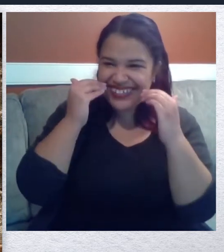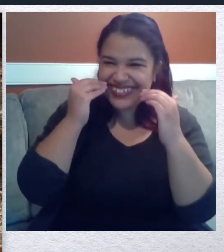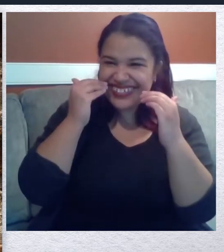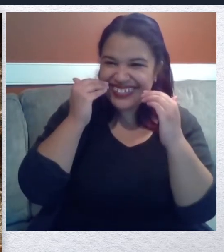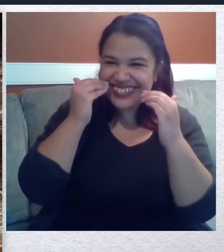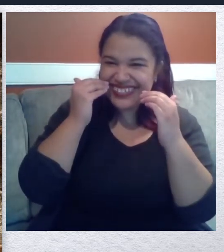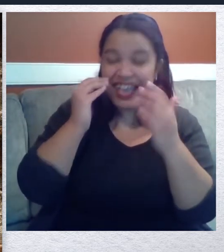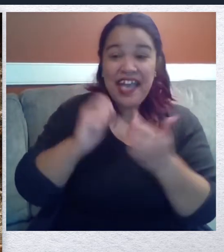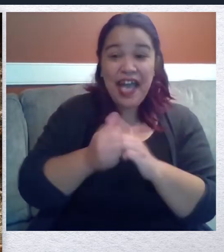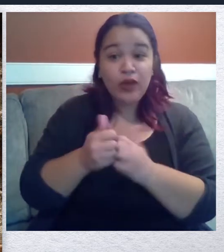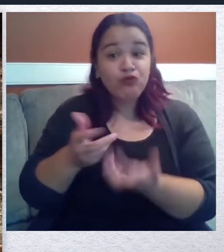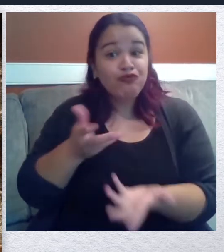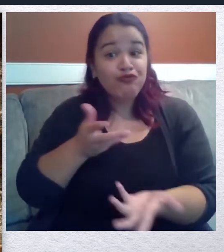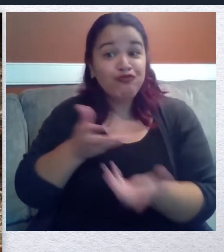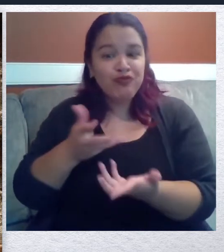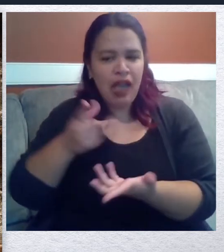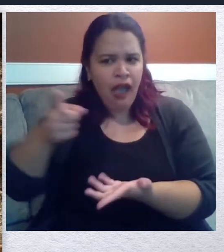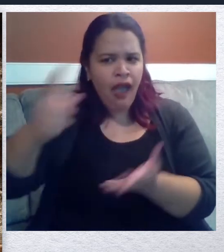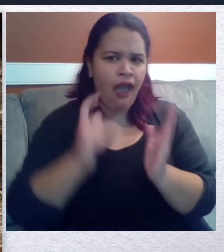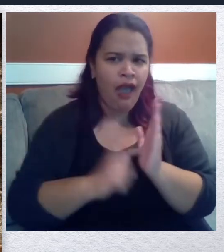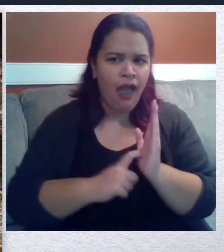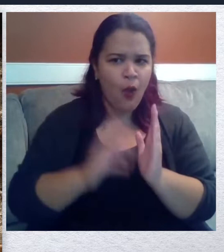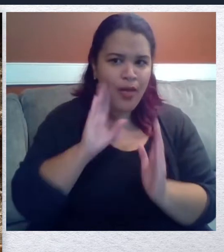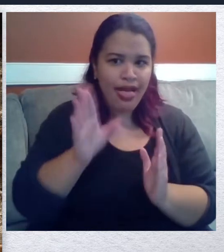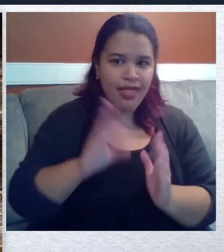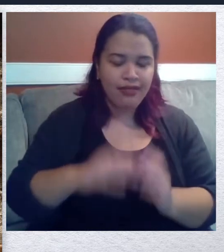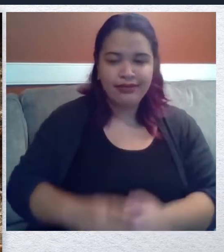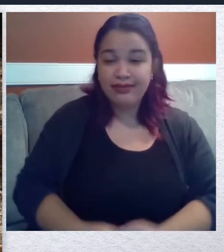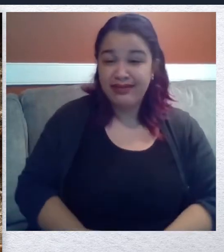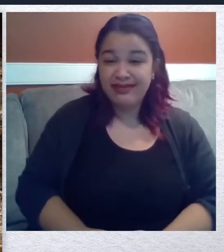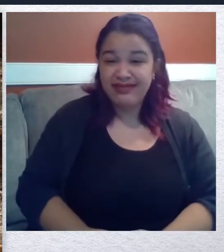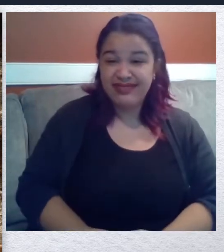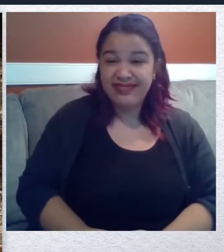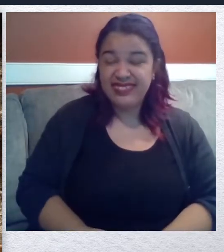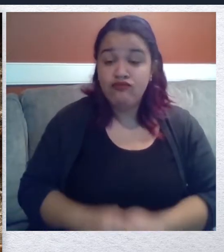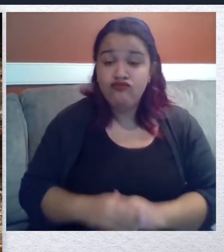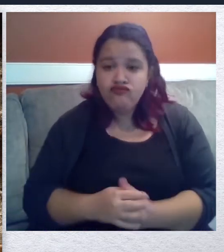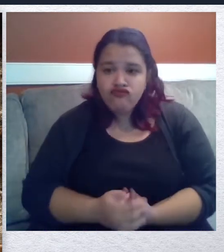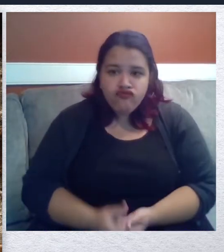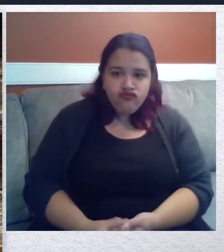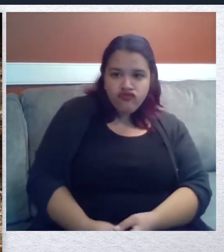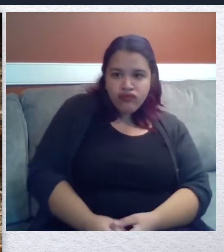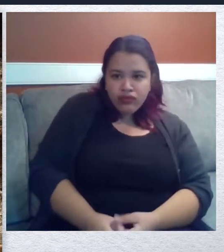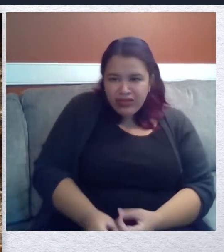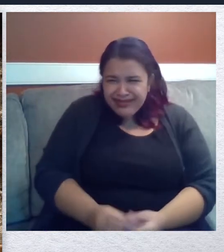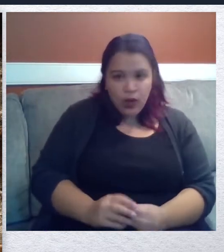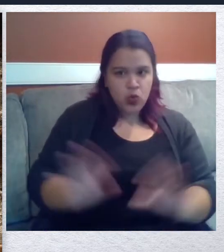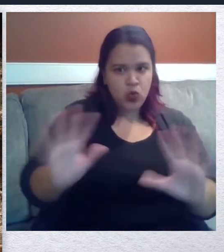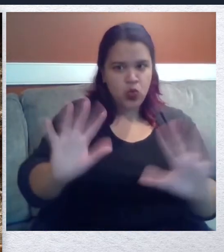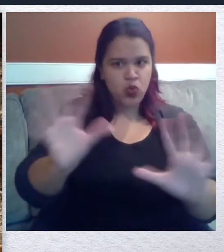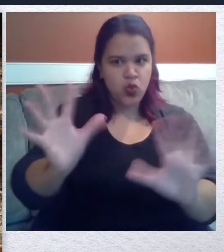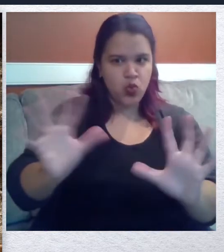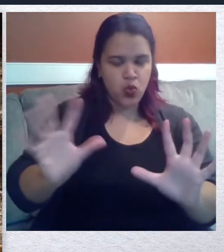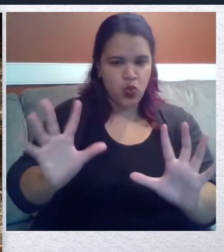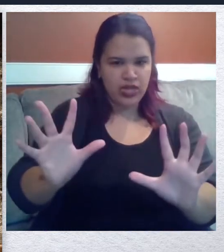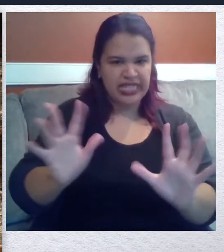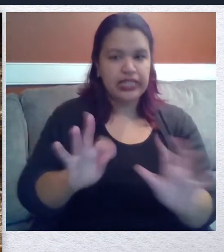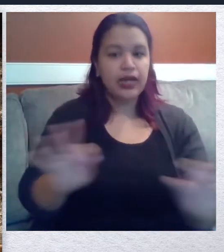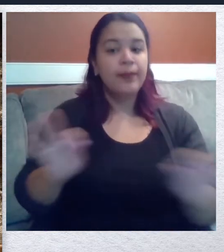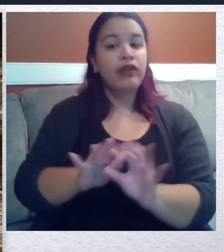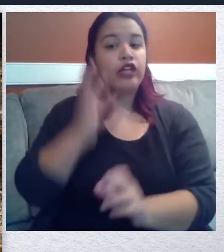not to fidget. You are going for warm and confident. Be aware of your